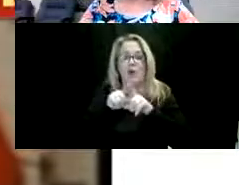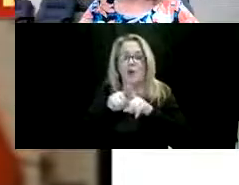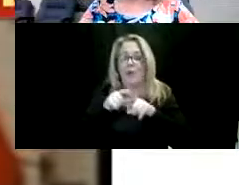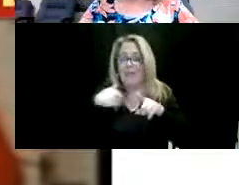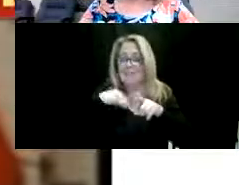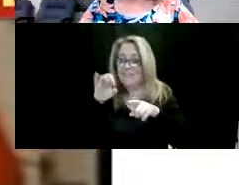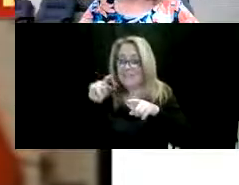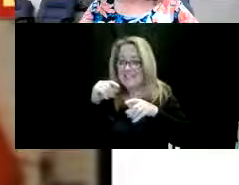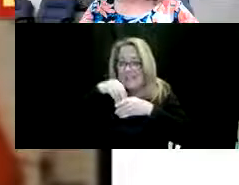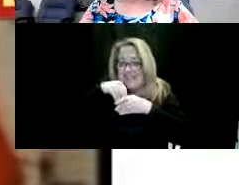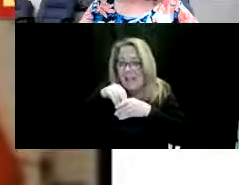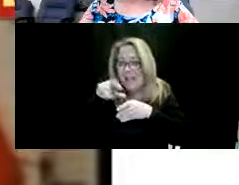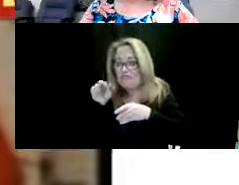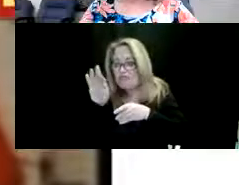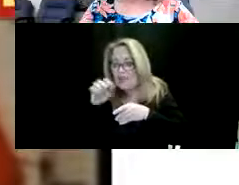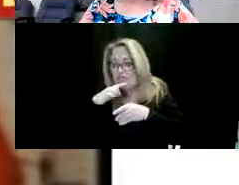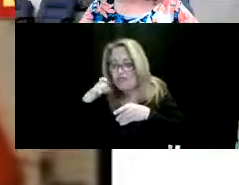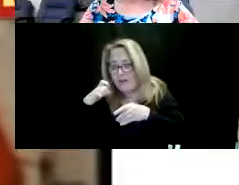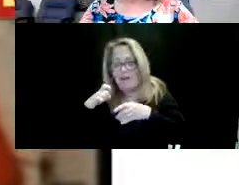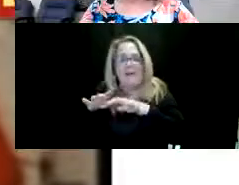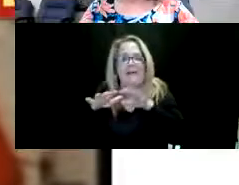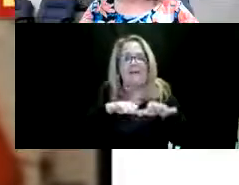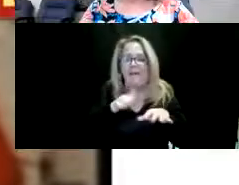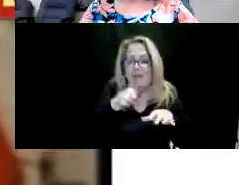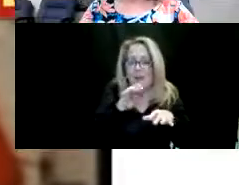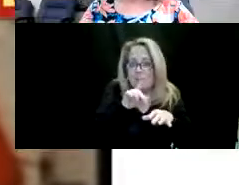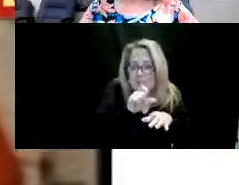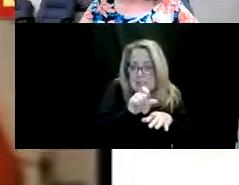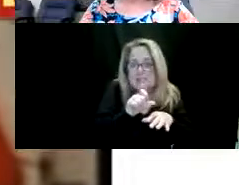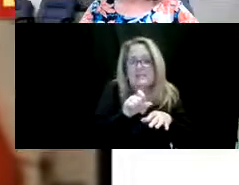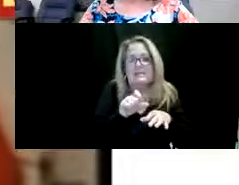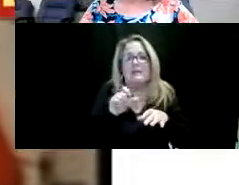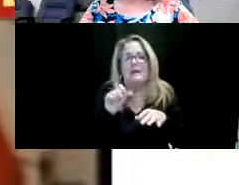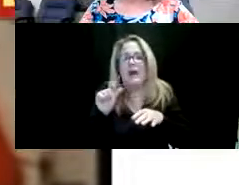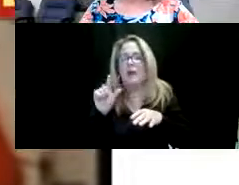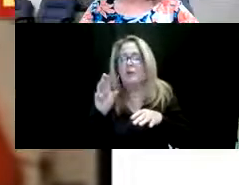Attached to the waist of the hopsa dress are strings of beads and a large piece of aluminum foil.